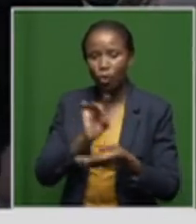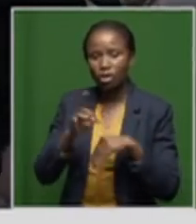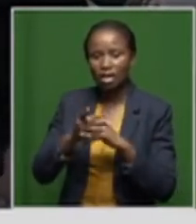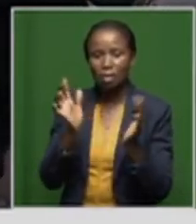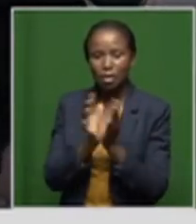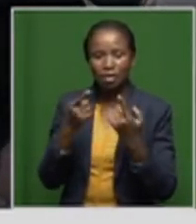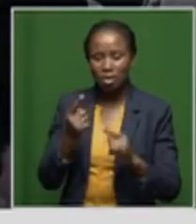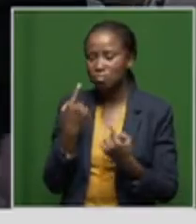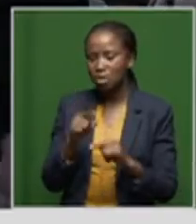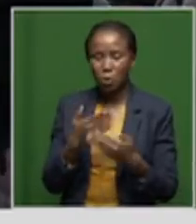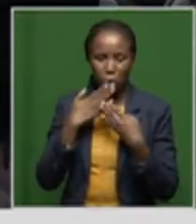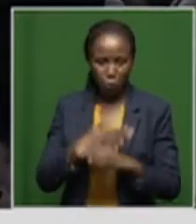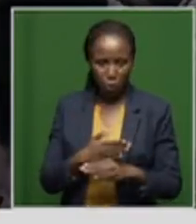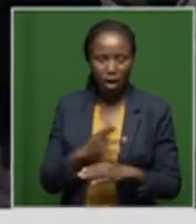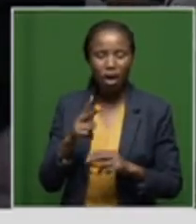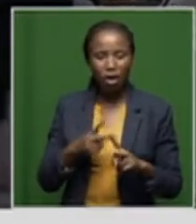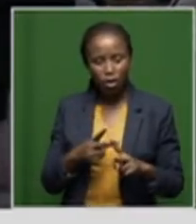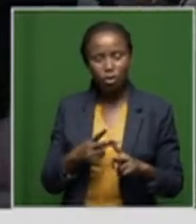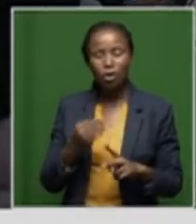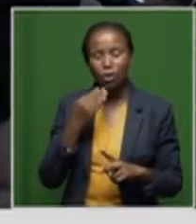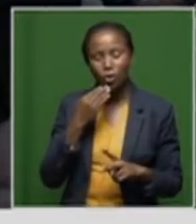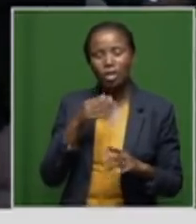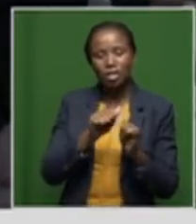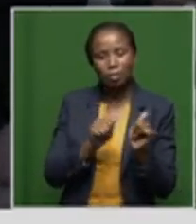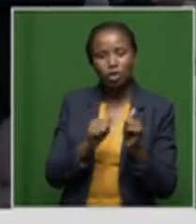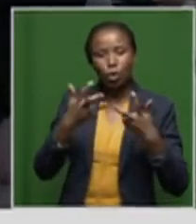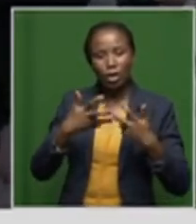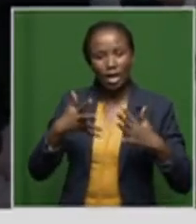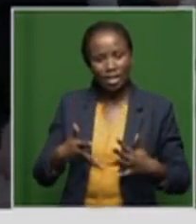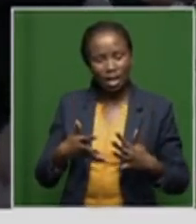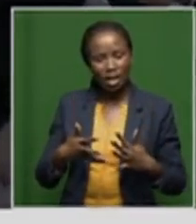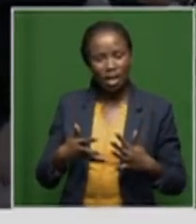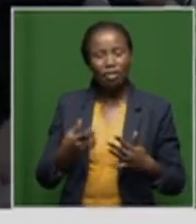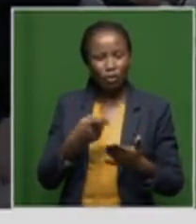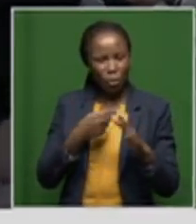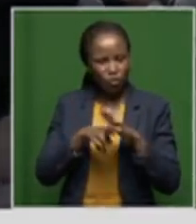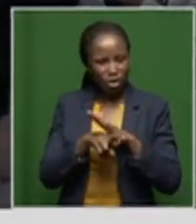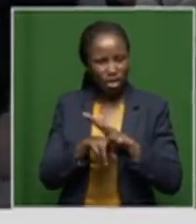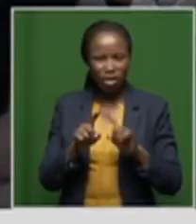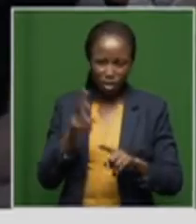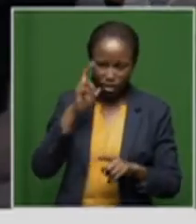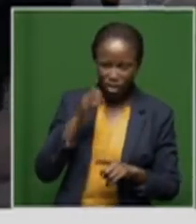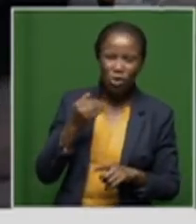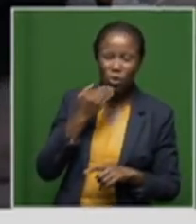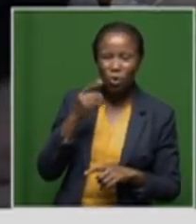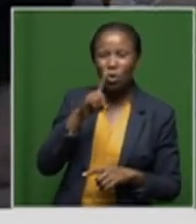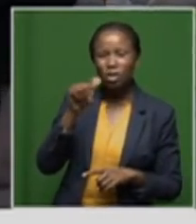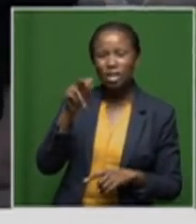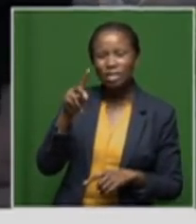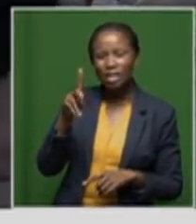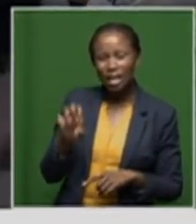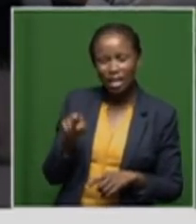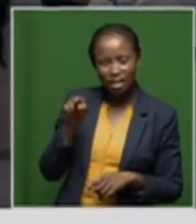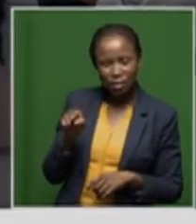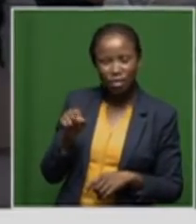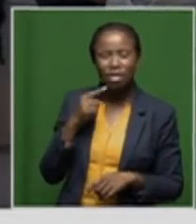of Begintuli, the deputy coordinator of the region of eThekwini, were having. What's the essence of Zandile Kumete? Mtumiseni said they had